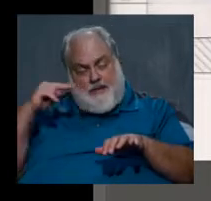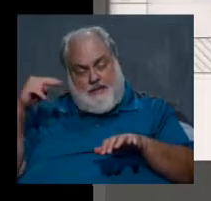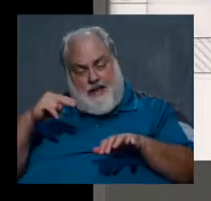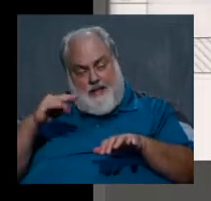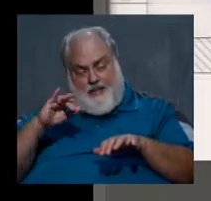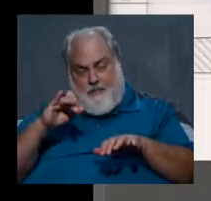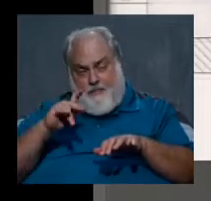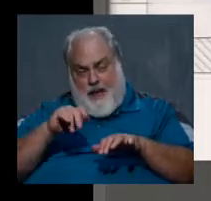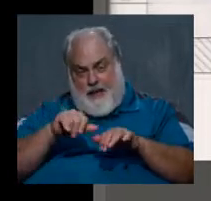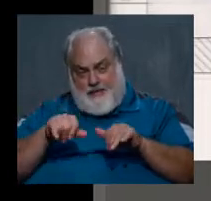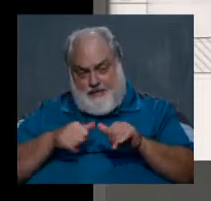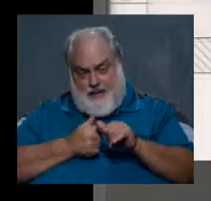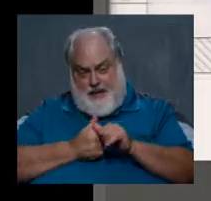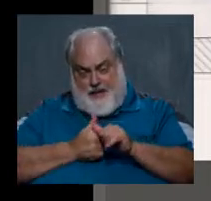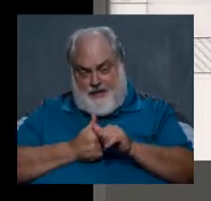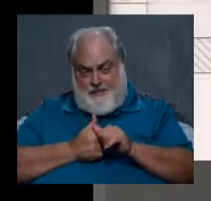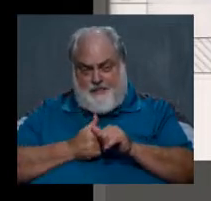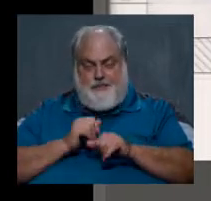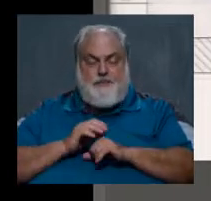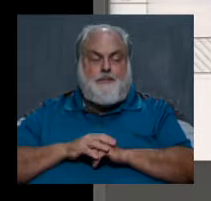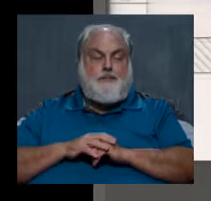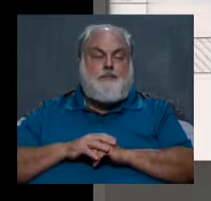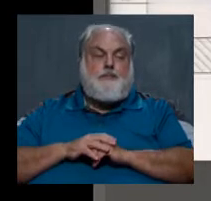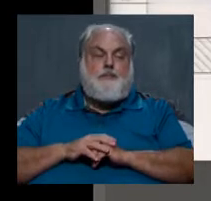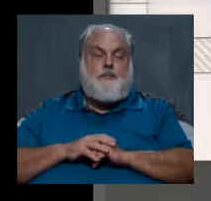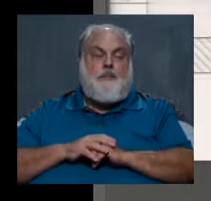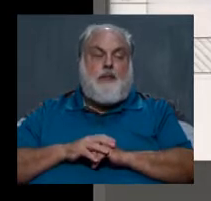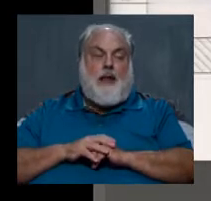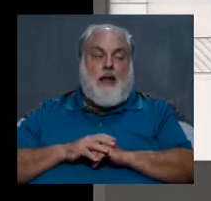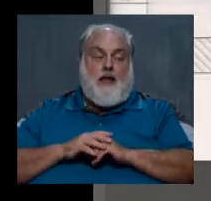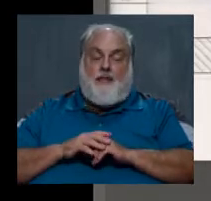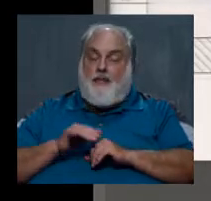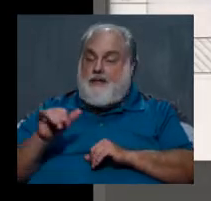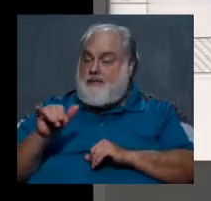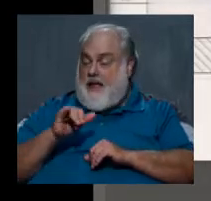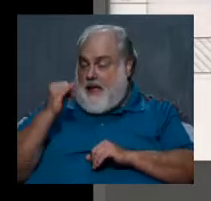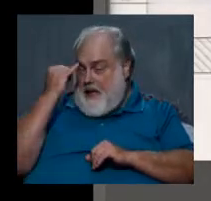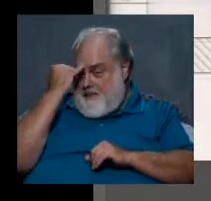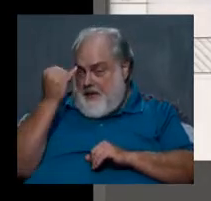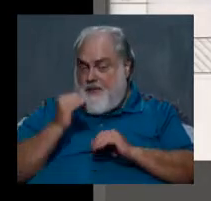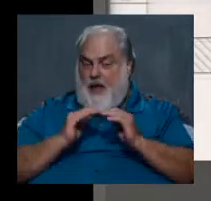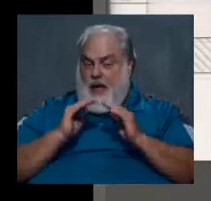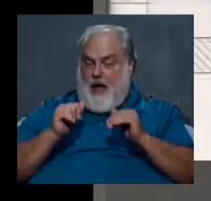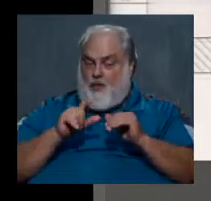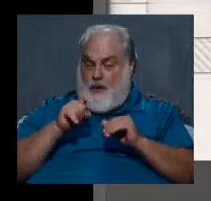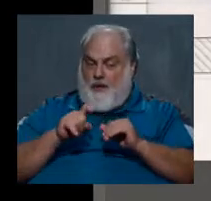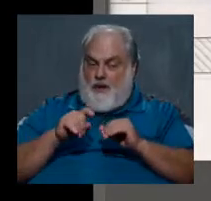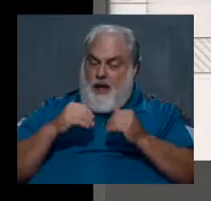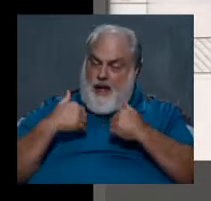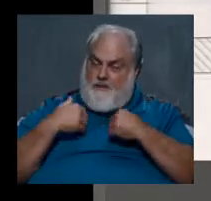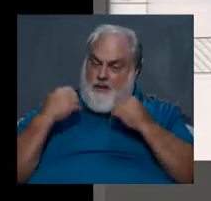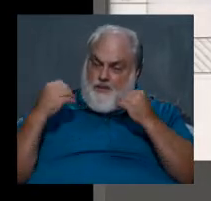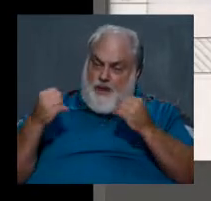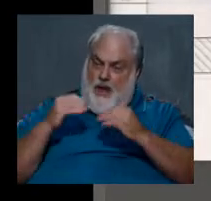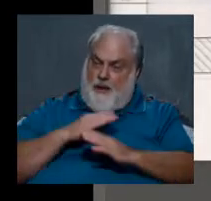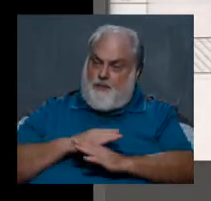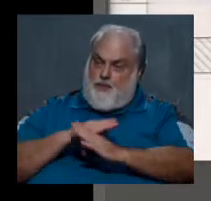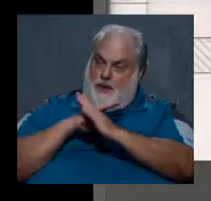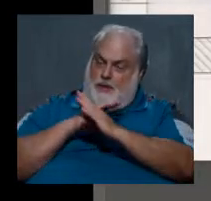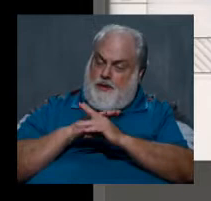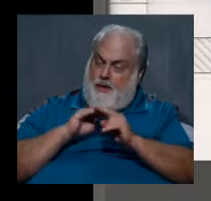backside of that house. Vice versa, the house then would have a have an obstructed view of our project as